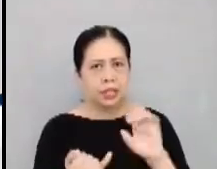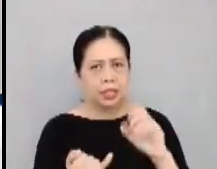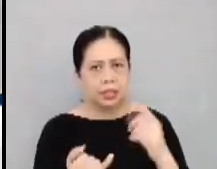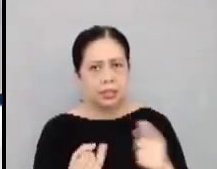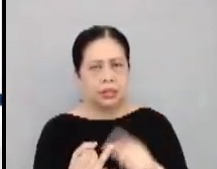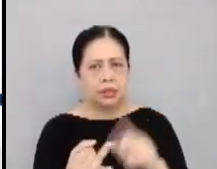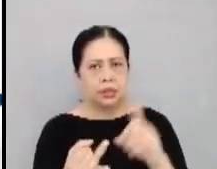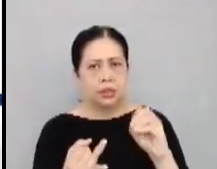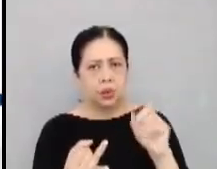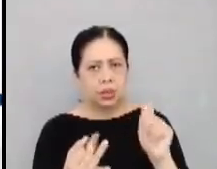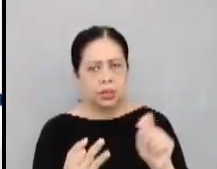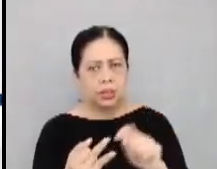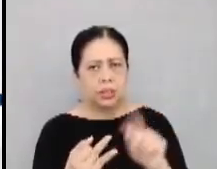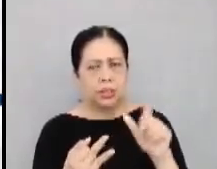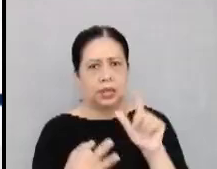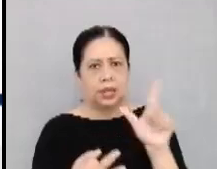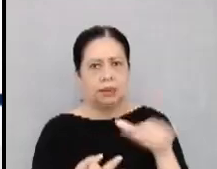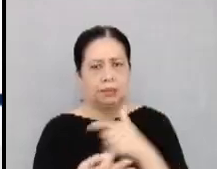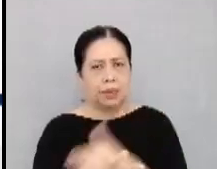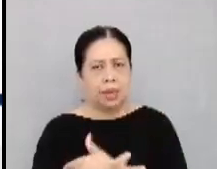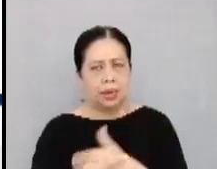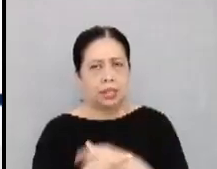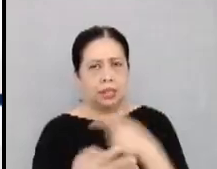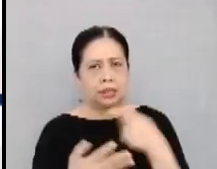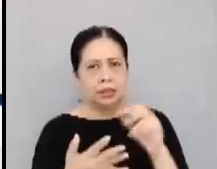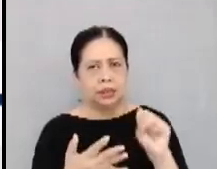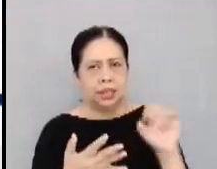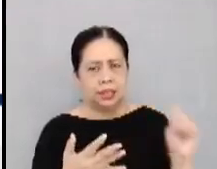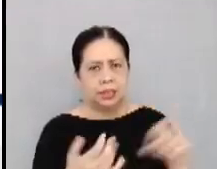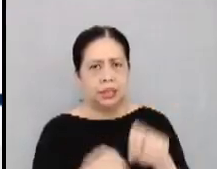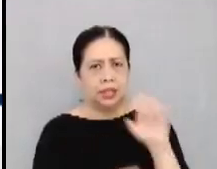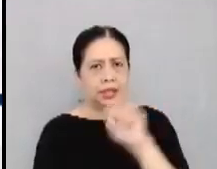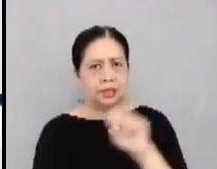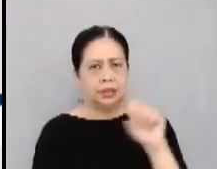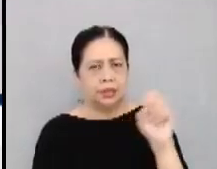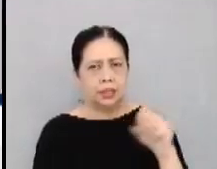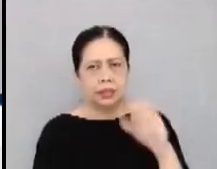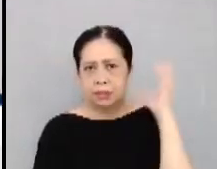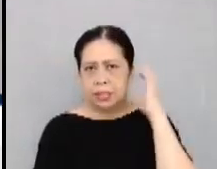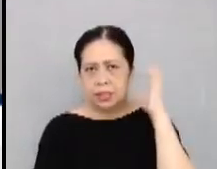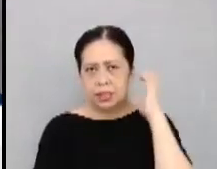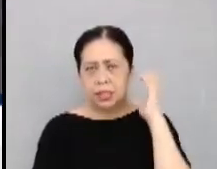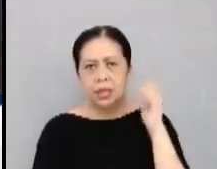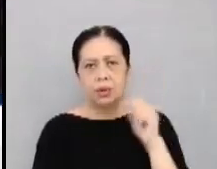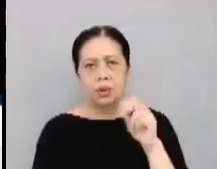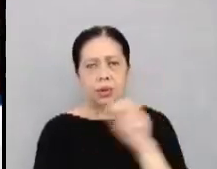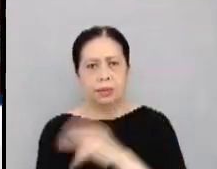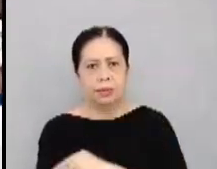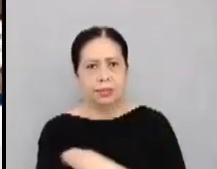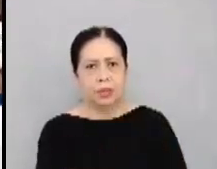Land Bank gsis SSS at Mindanao development authorities